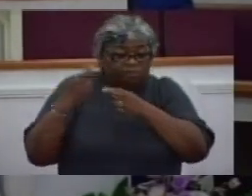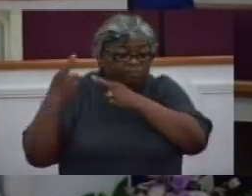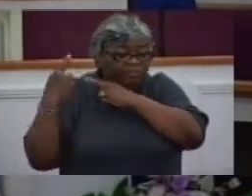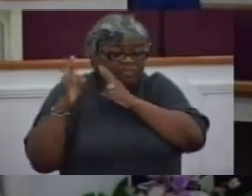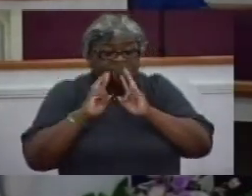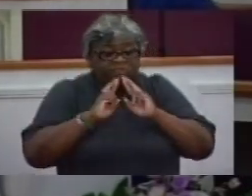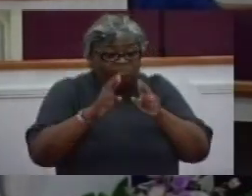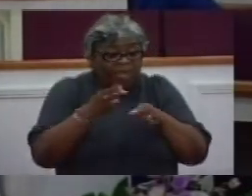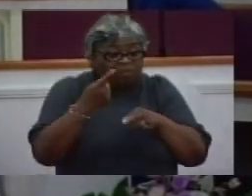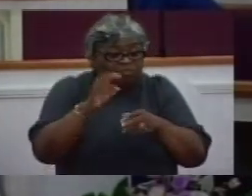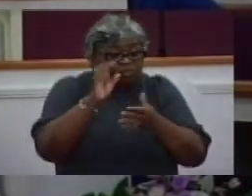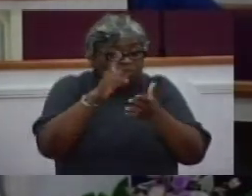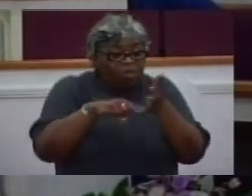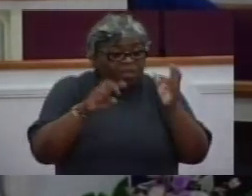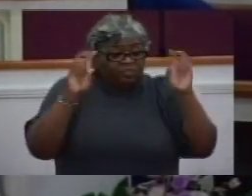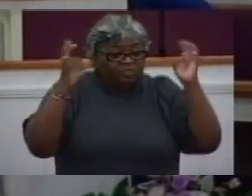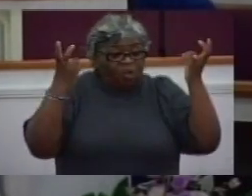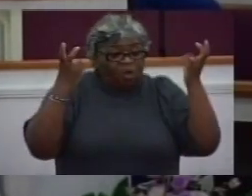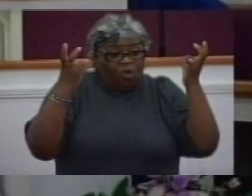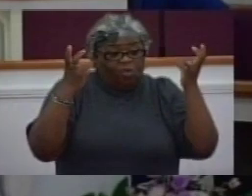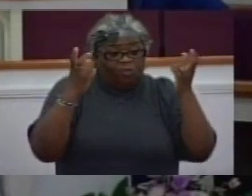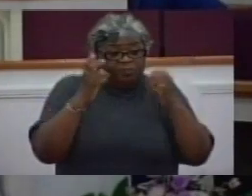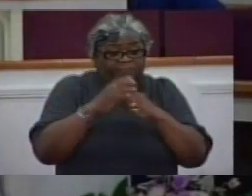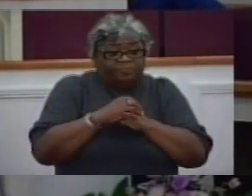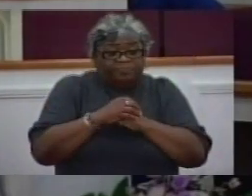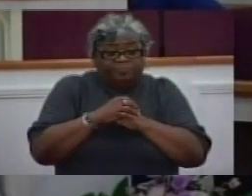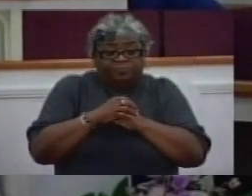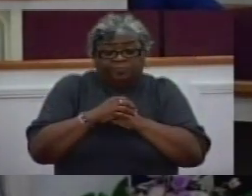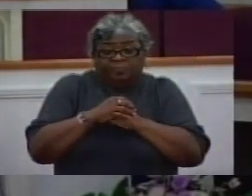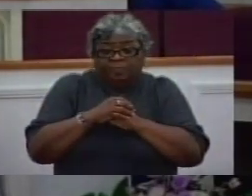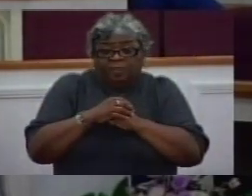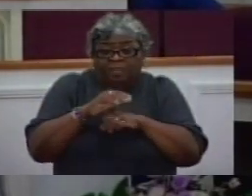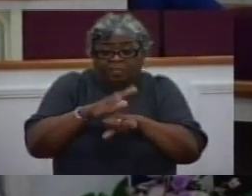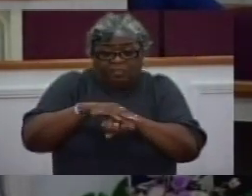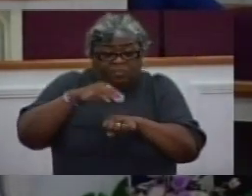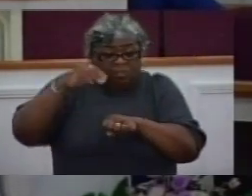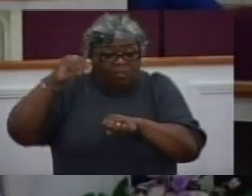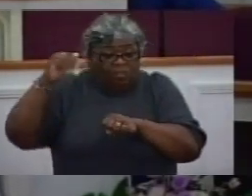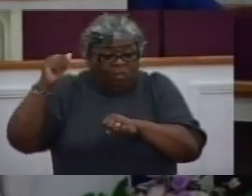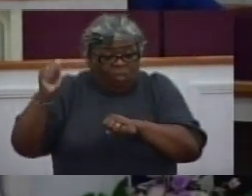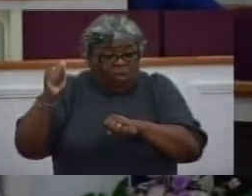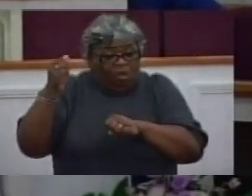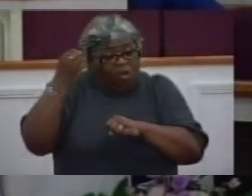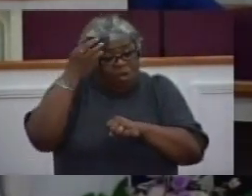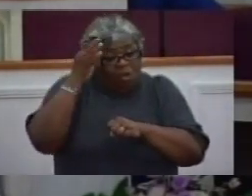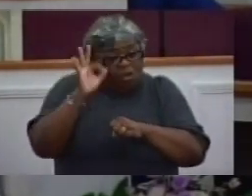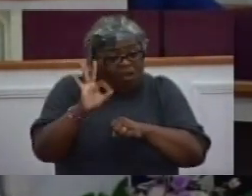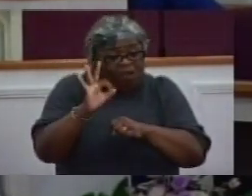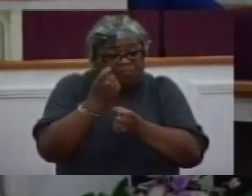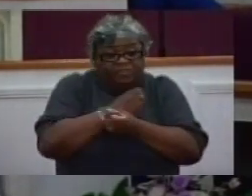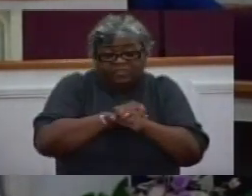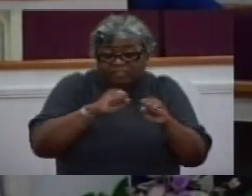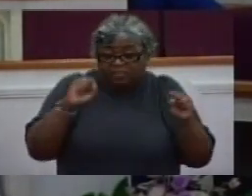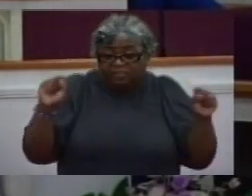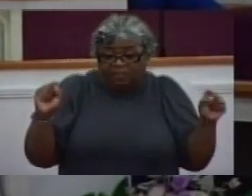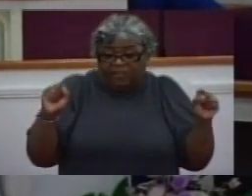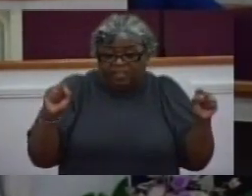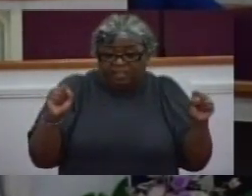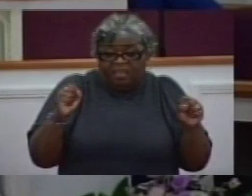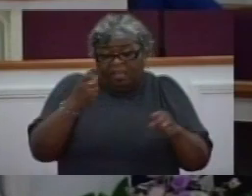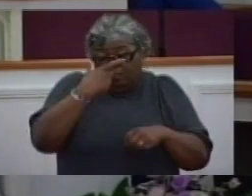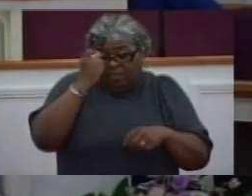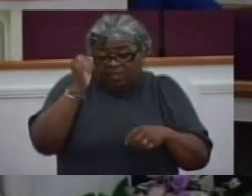respond to what is called the effectual call, or the call of salvation.